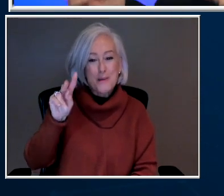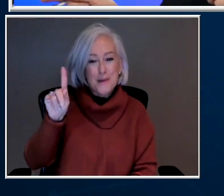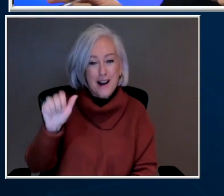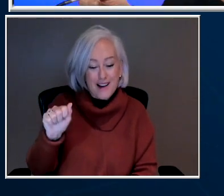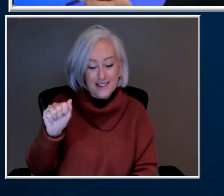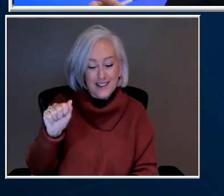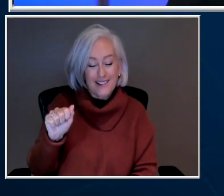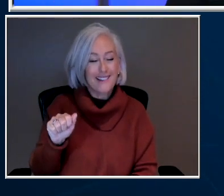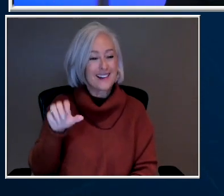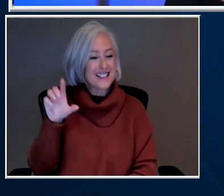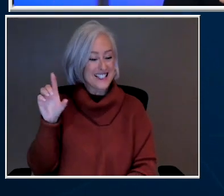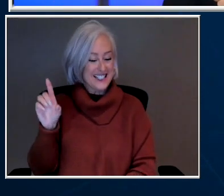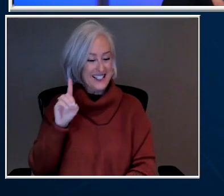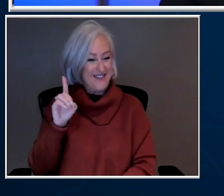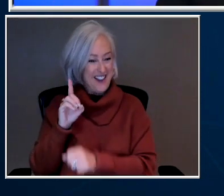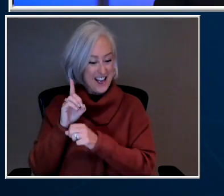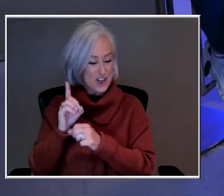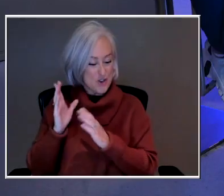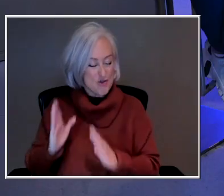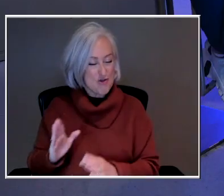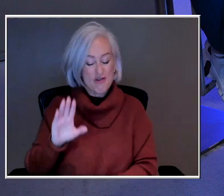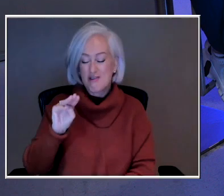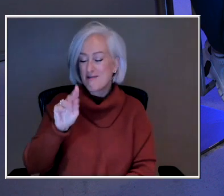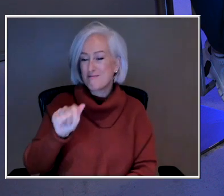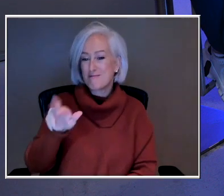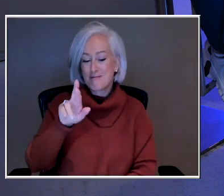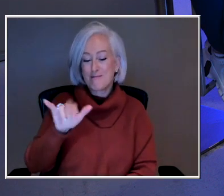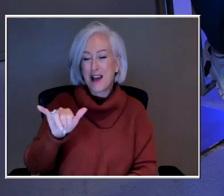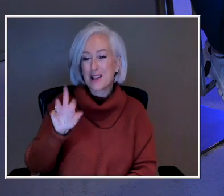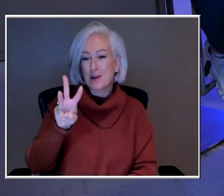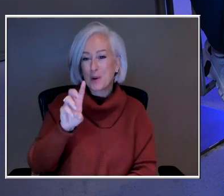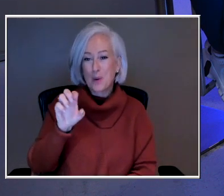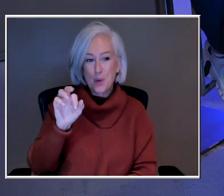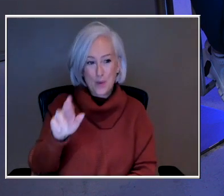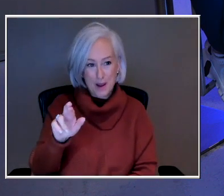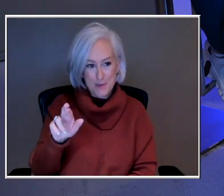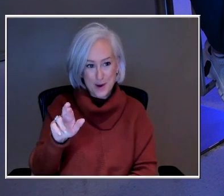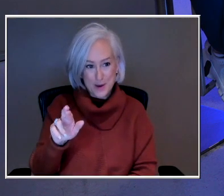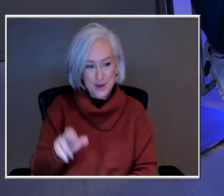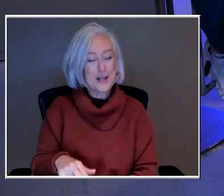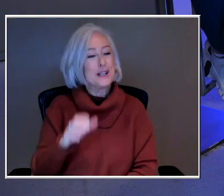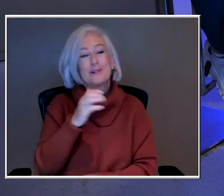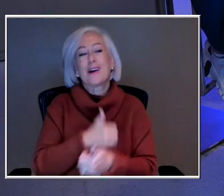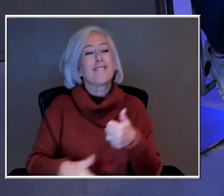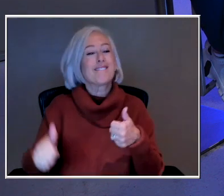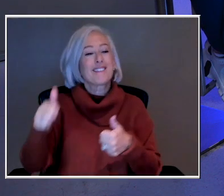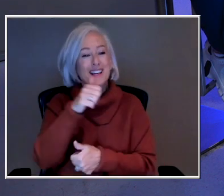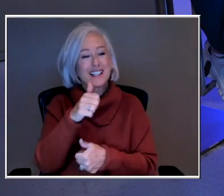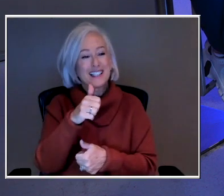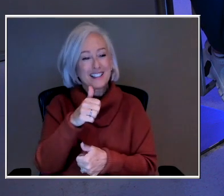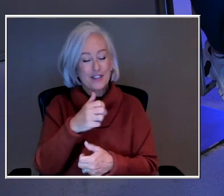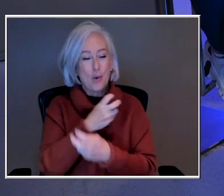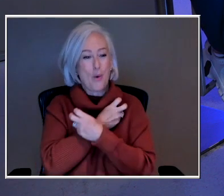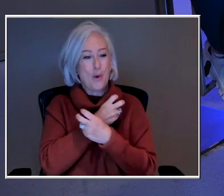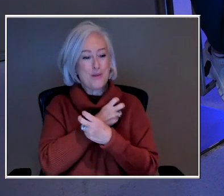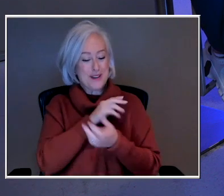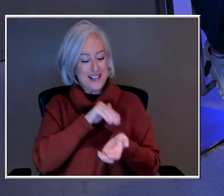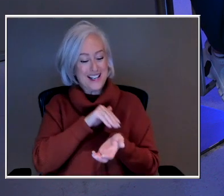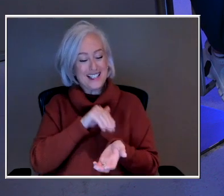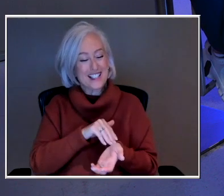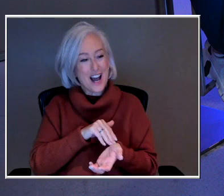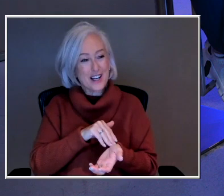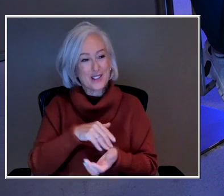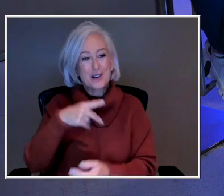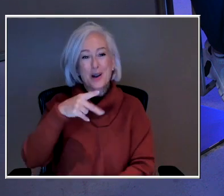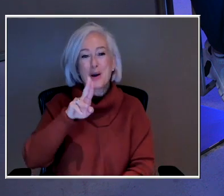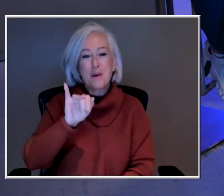studio with us is Dr. Paul Schreppel, Clinical Service Chief for Orthopedics and Sports Medicine here at the Health System. You also, of course, see him on the sidelines of the Kansas City